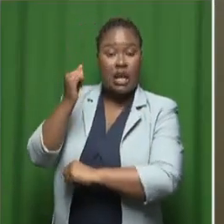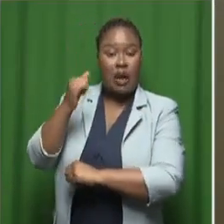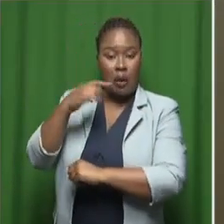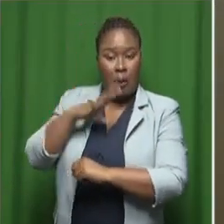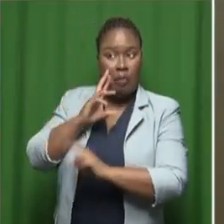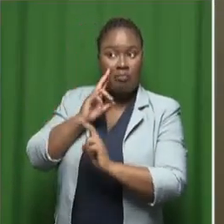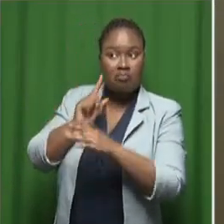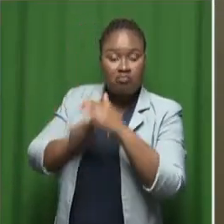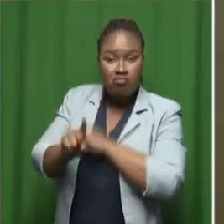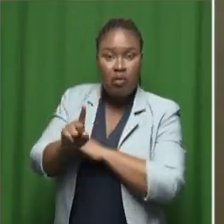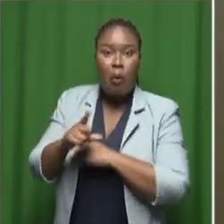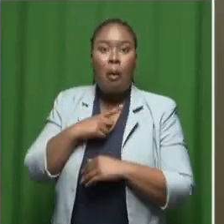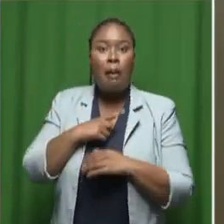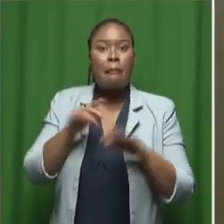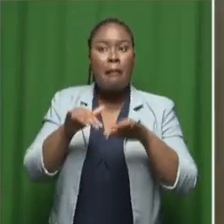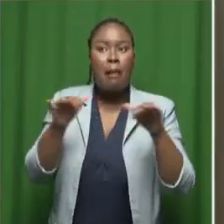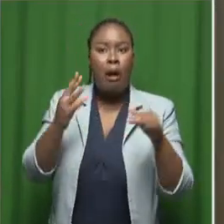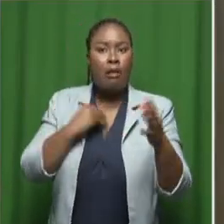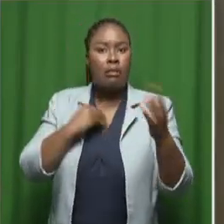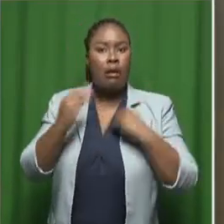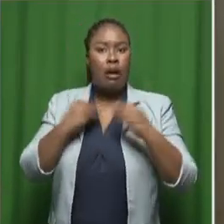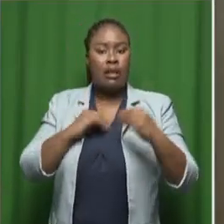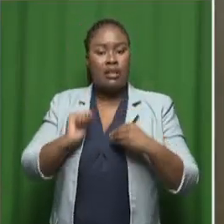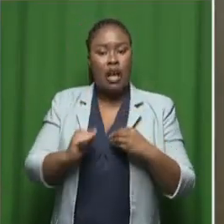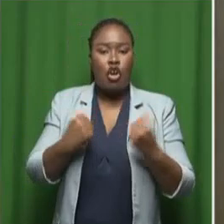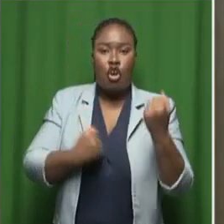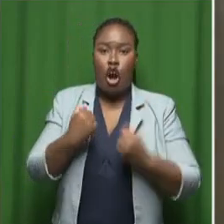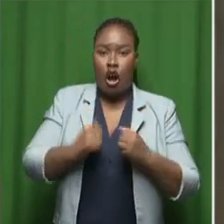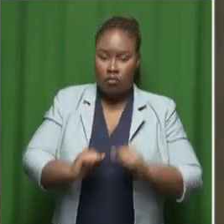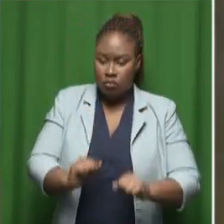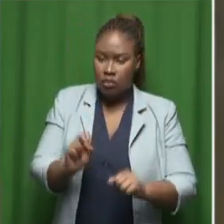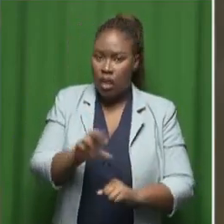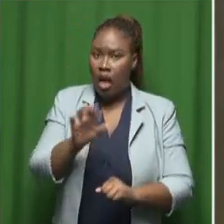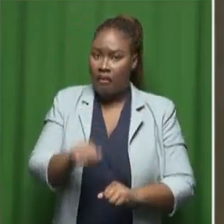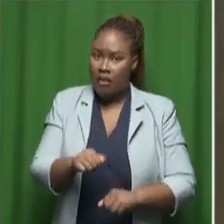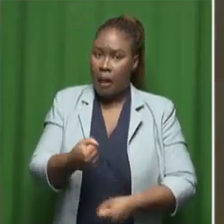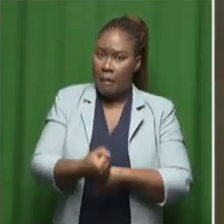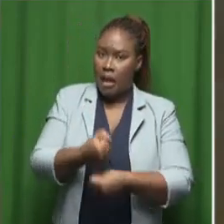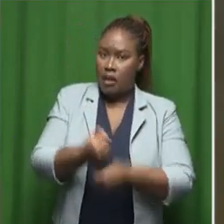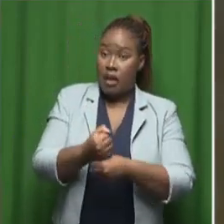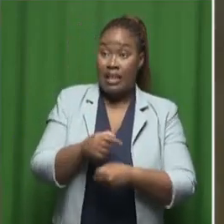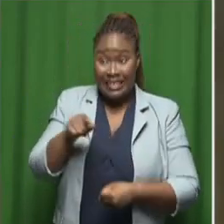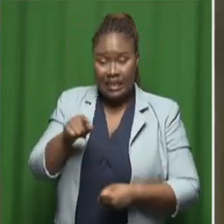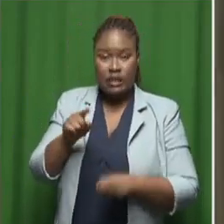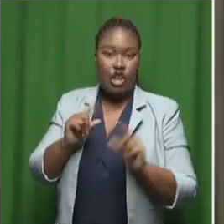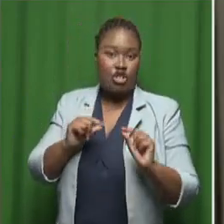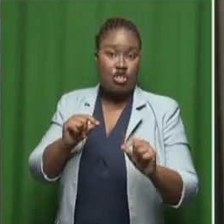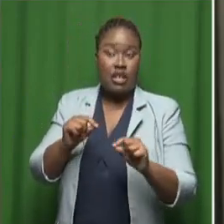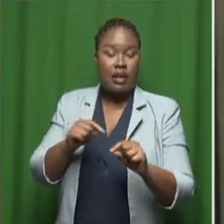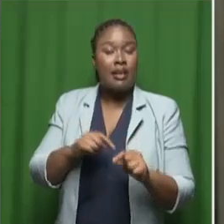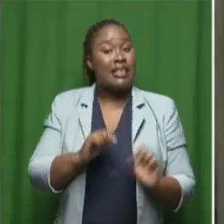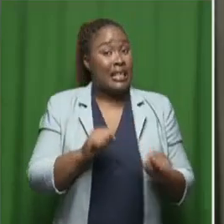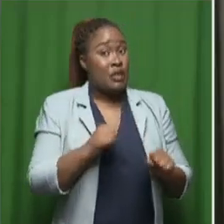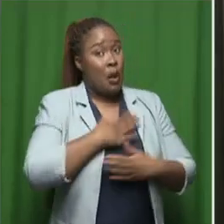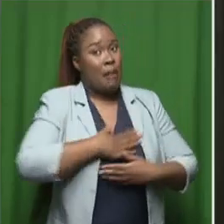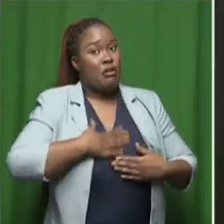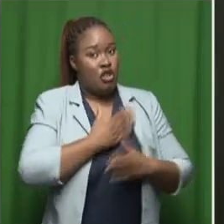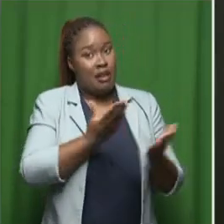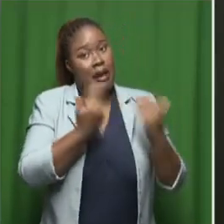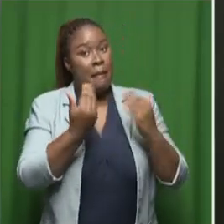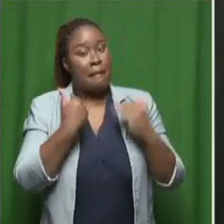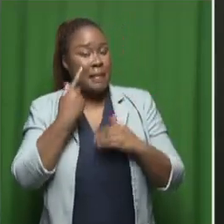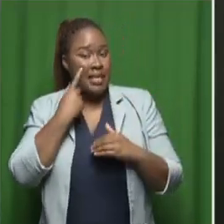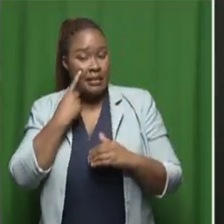always asking about locally manufactured vehicles, and I thought this would be interesting. 100% more than welcome. We'll appreciate it. Thank you so